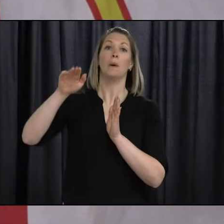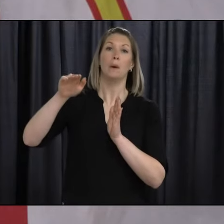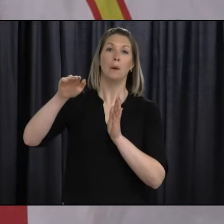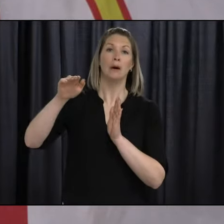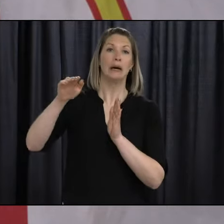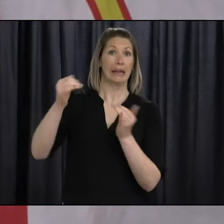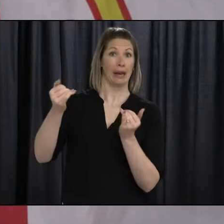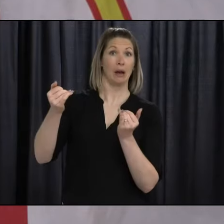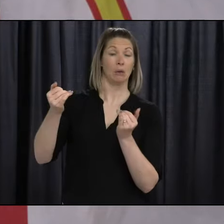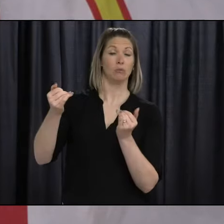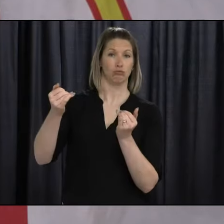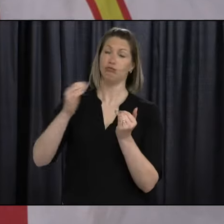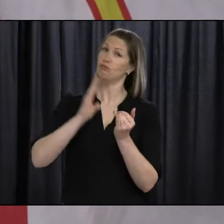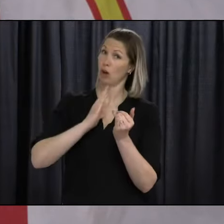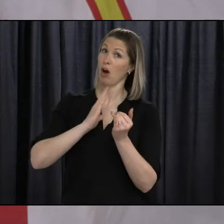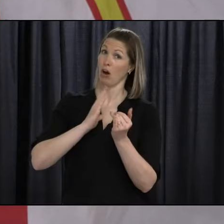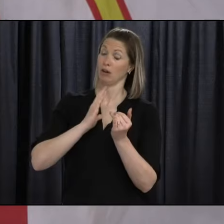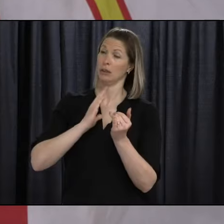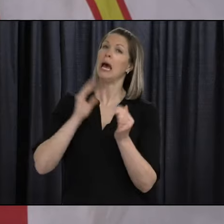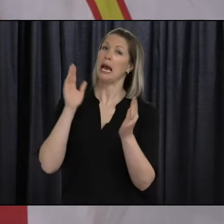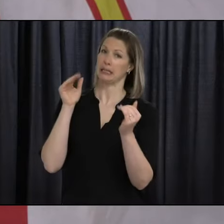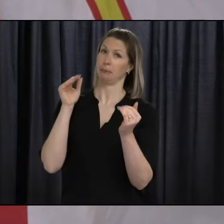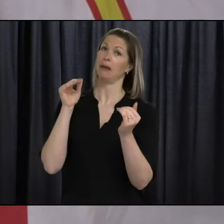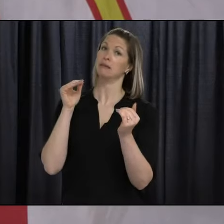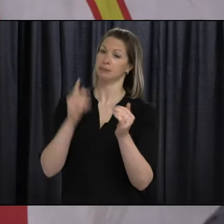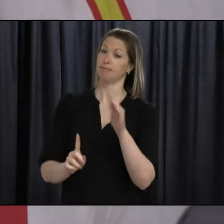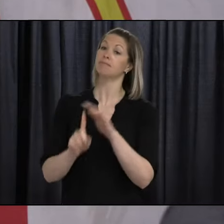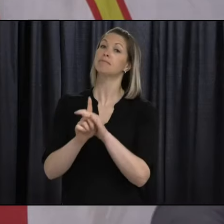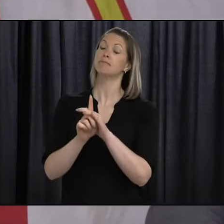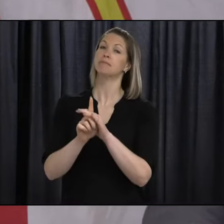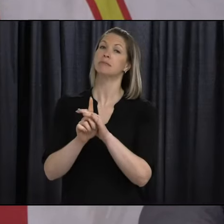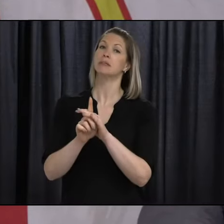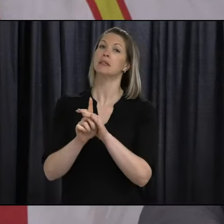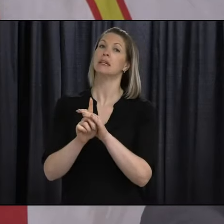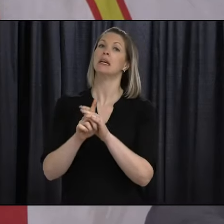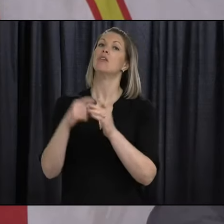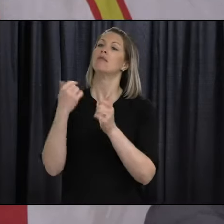put in place, we must always be alert and aware of our